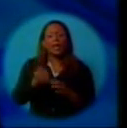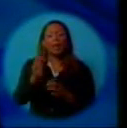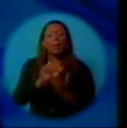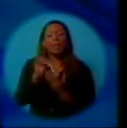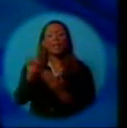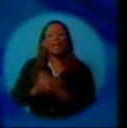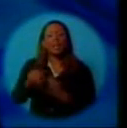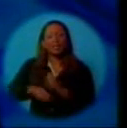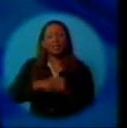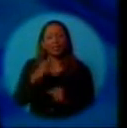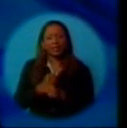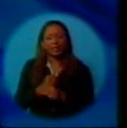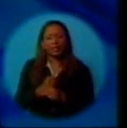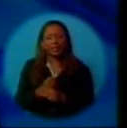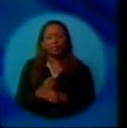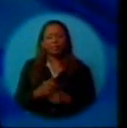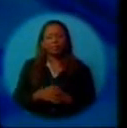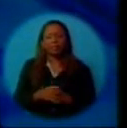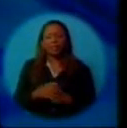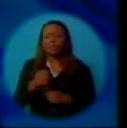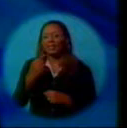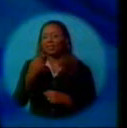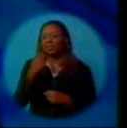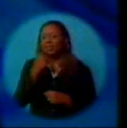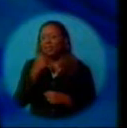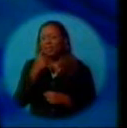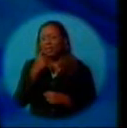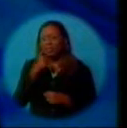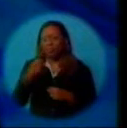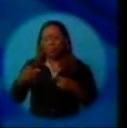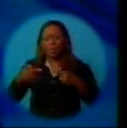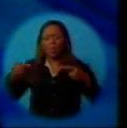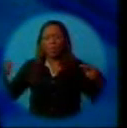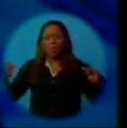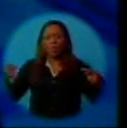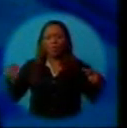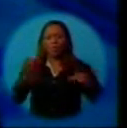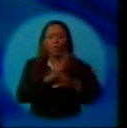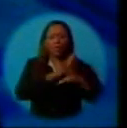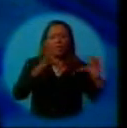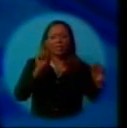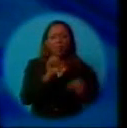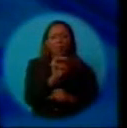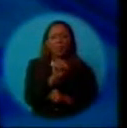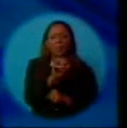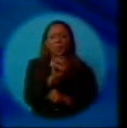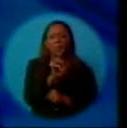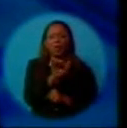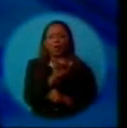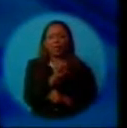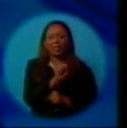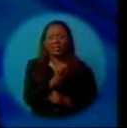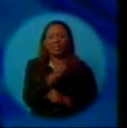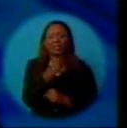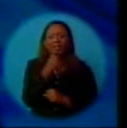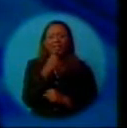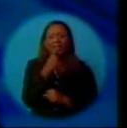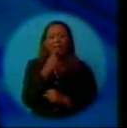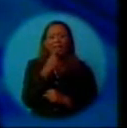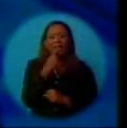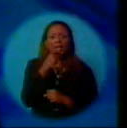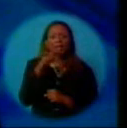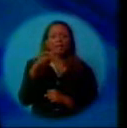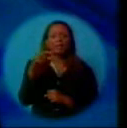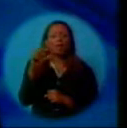APTO. Her position is in stark contrast to outgoing President Maurice Lee, who says the maroon and gold uniforms are the preferred choice